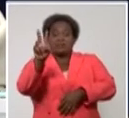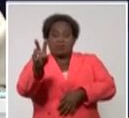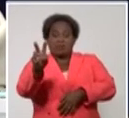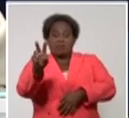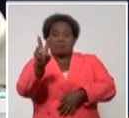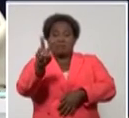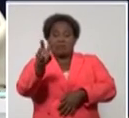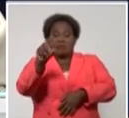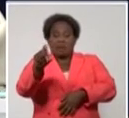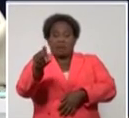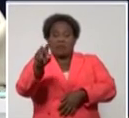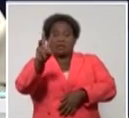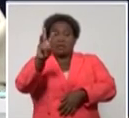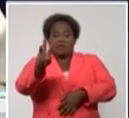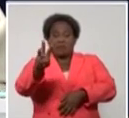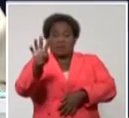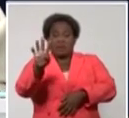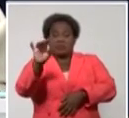346 in Villa Claras,